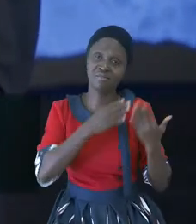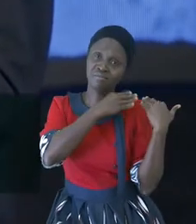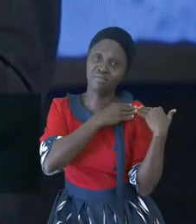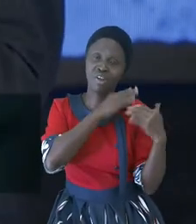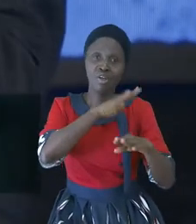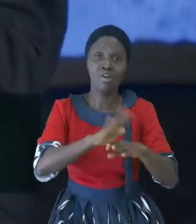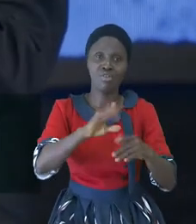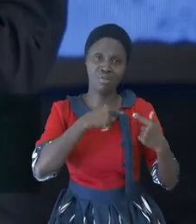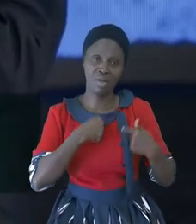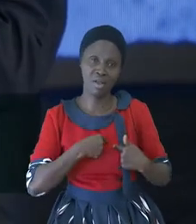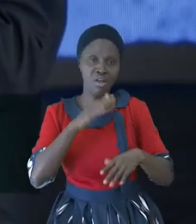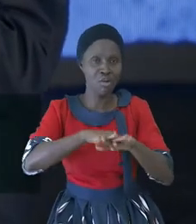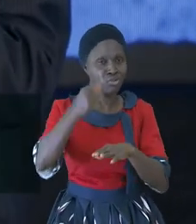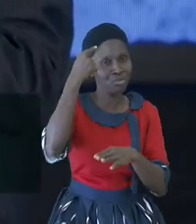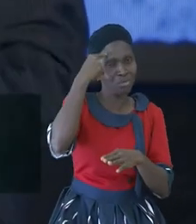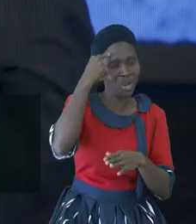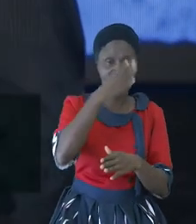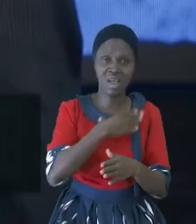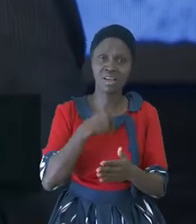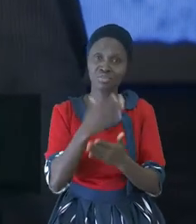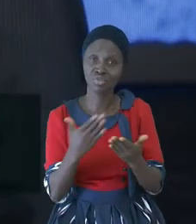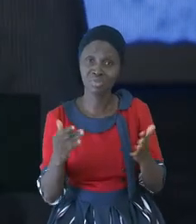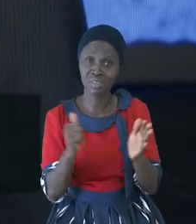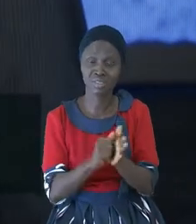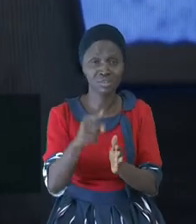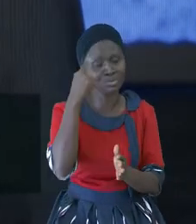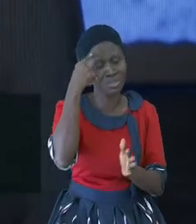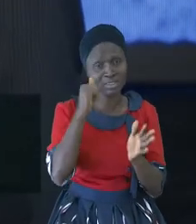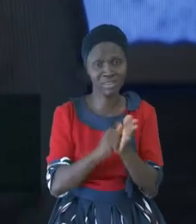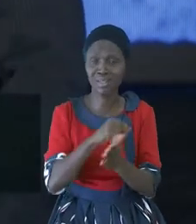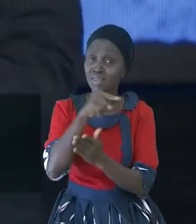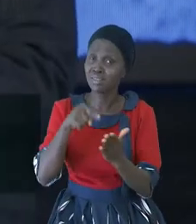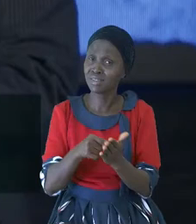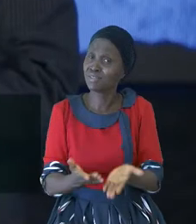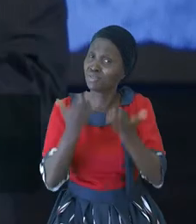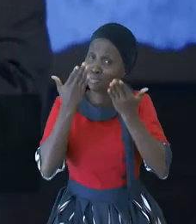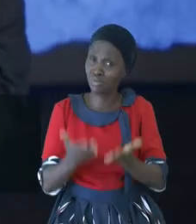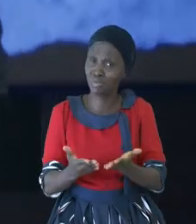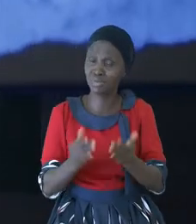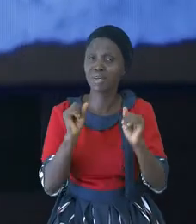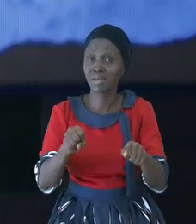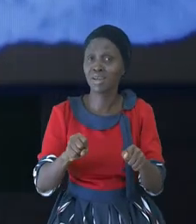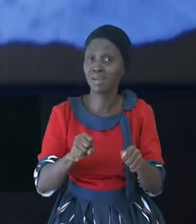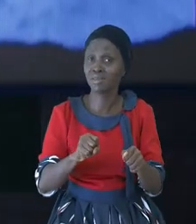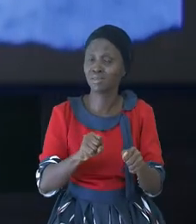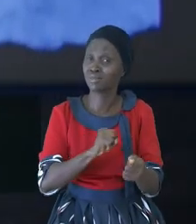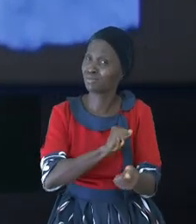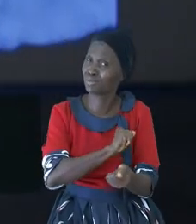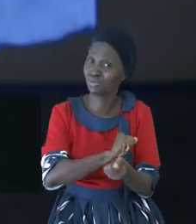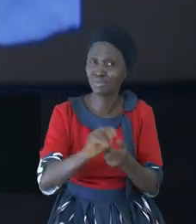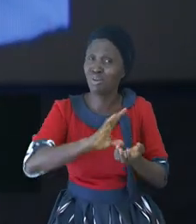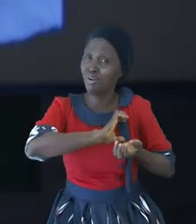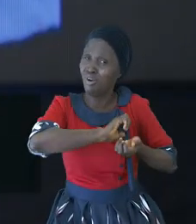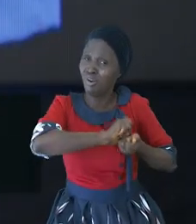on your mind, and something that you think, this load might crush me, the Lord is inviting you this